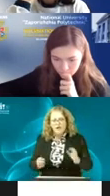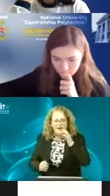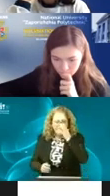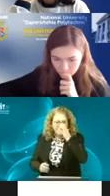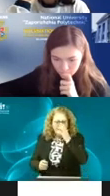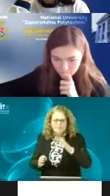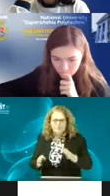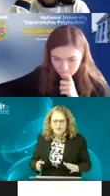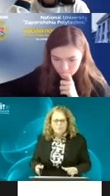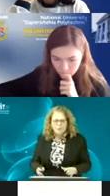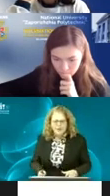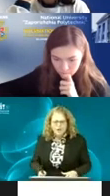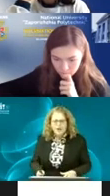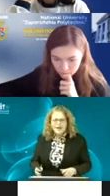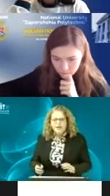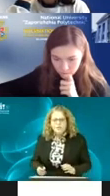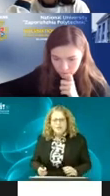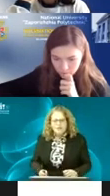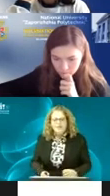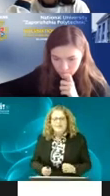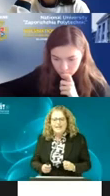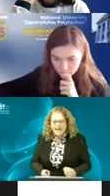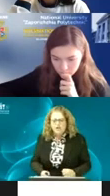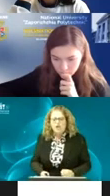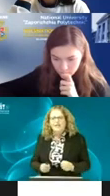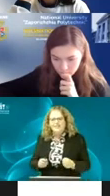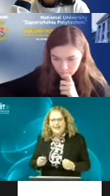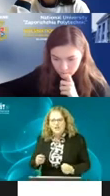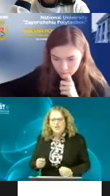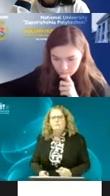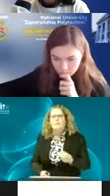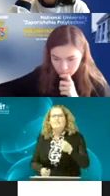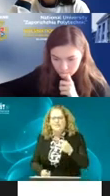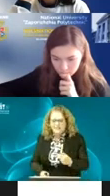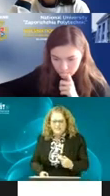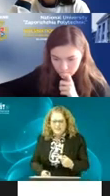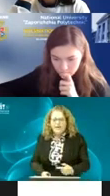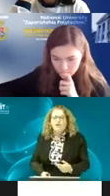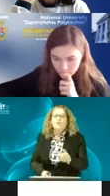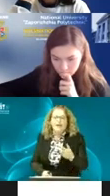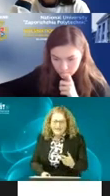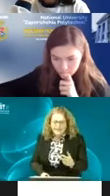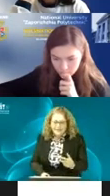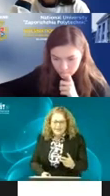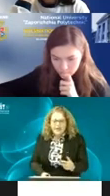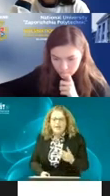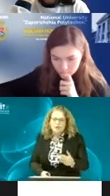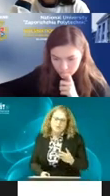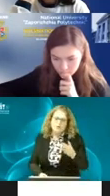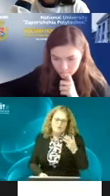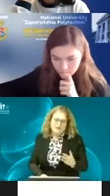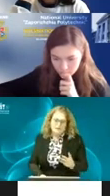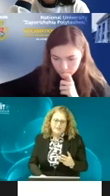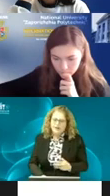calculation and very smart operation into something that is actually intelligent, predictive, creative, and